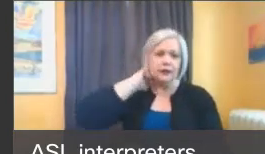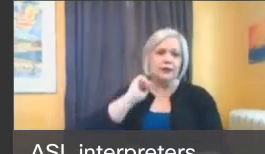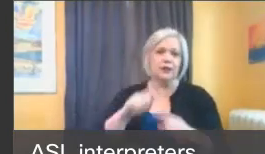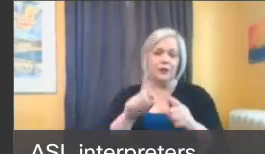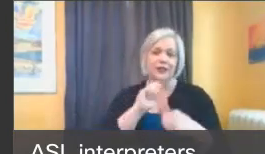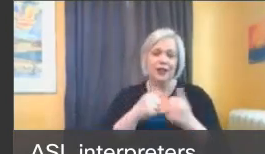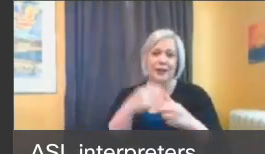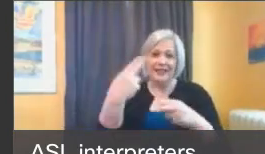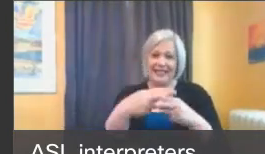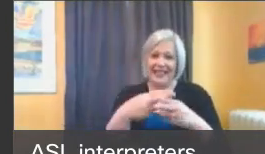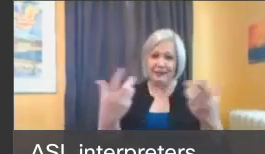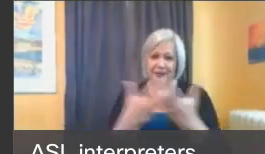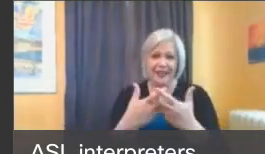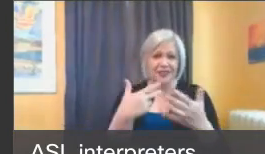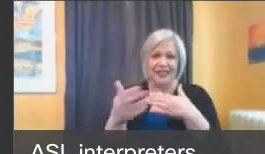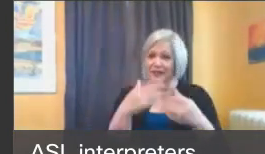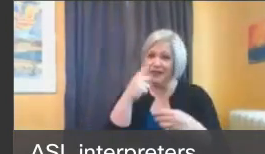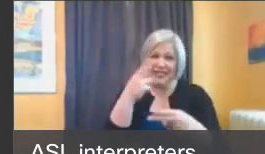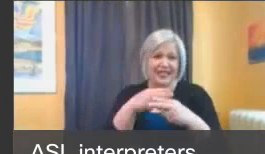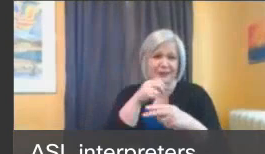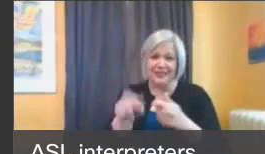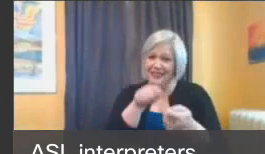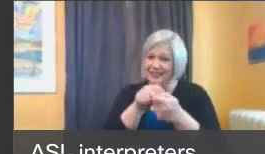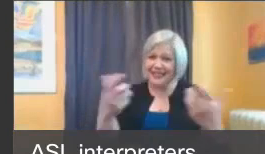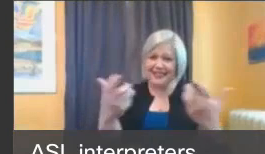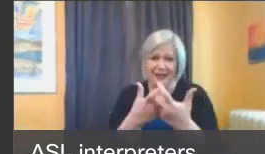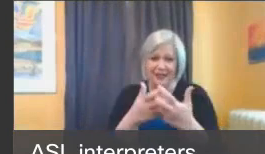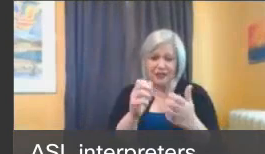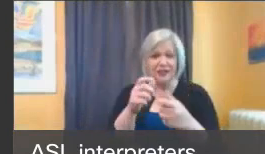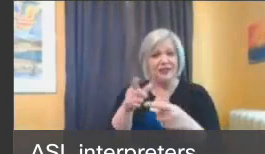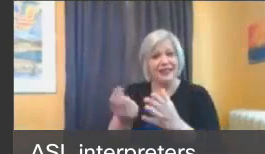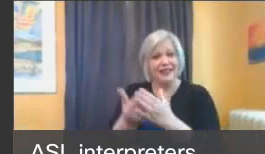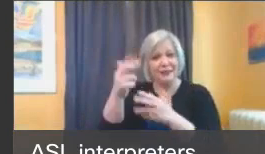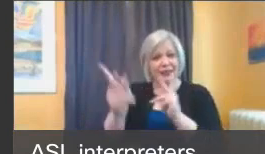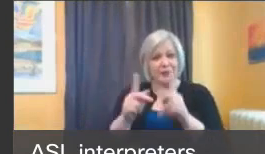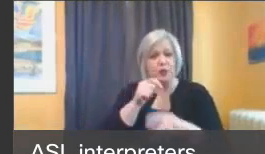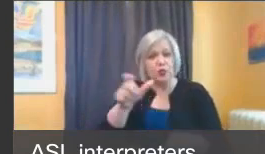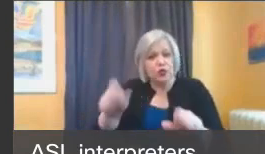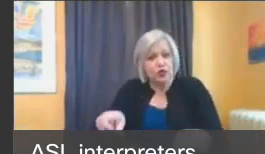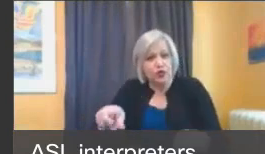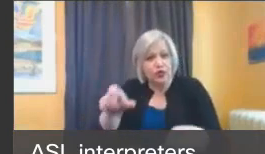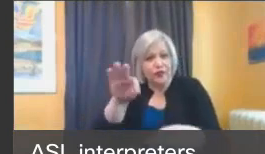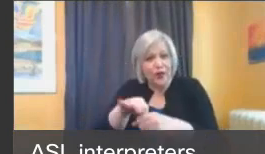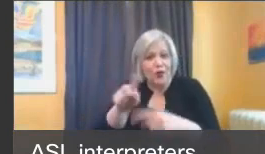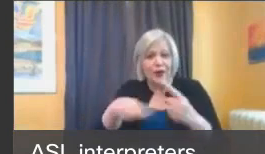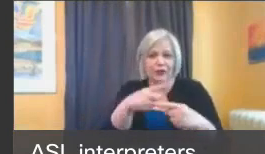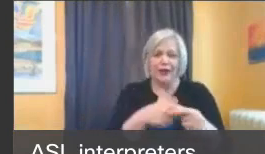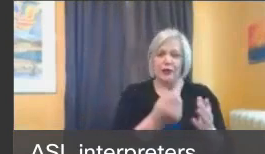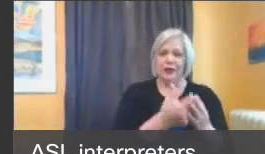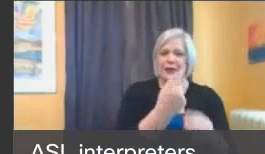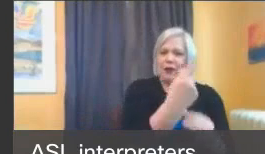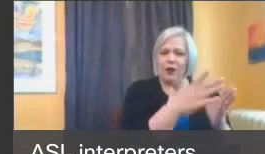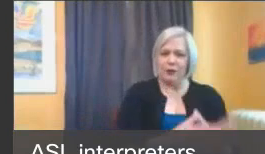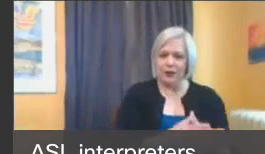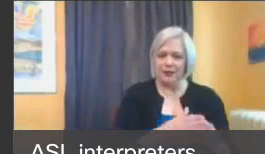and the names don't exactly match. You end up capturing people who are otherwise entitled to vote, but I'm not sure what process Broward